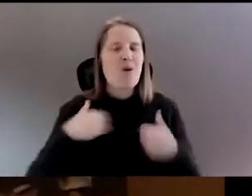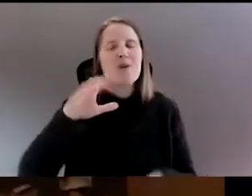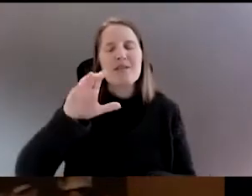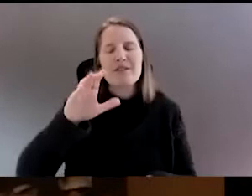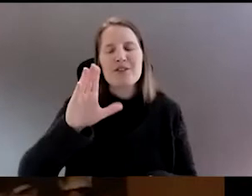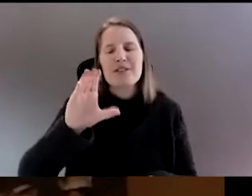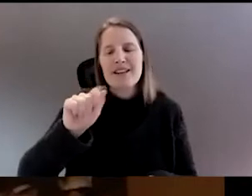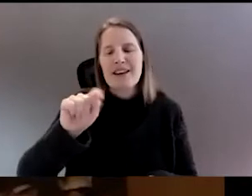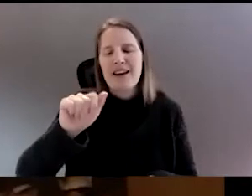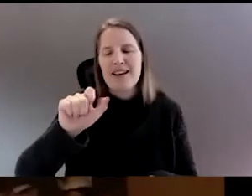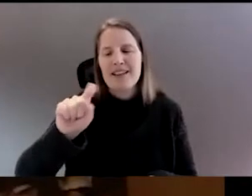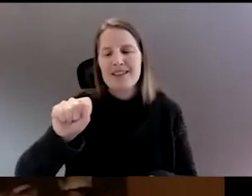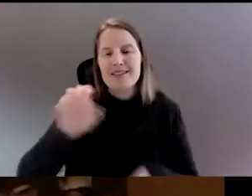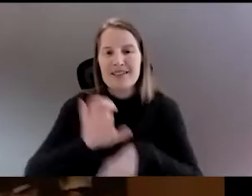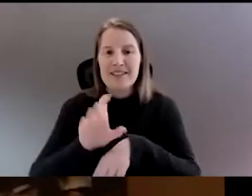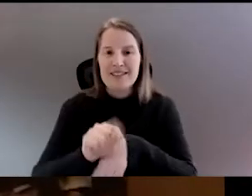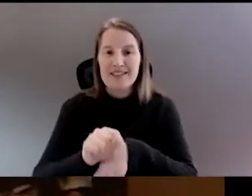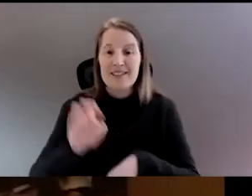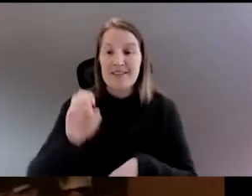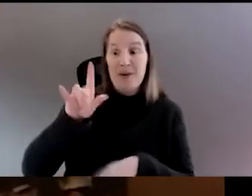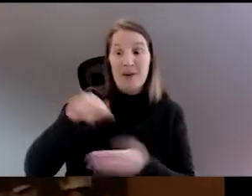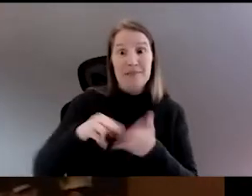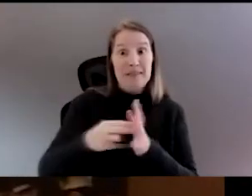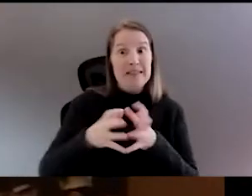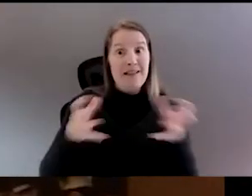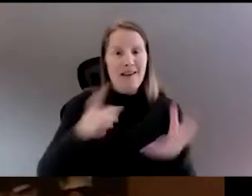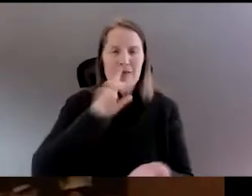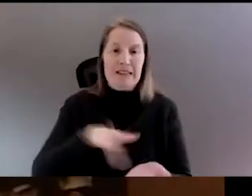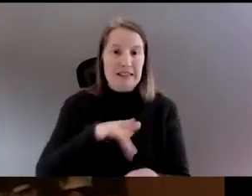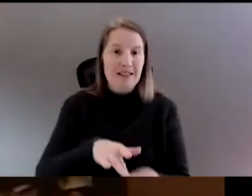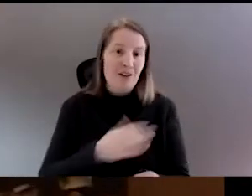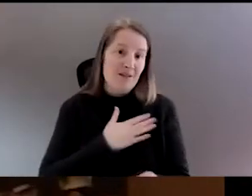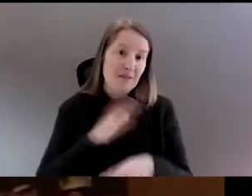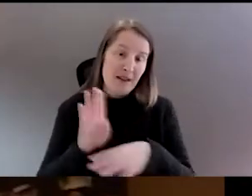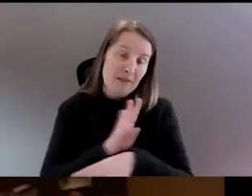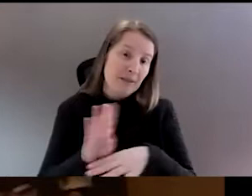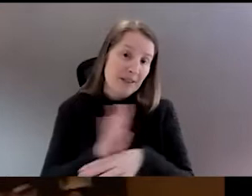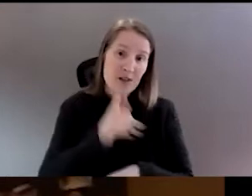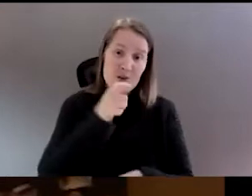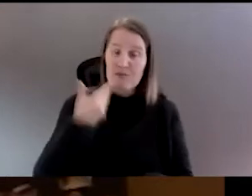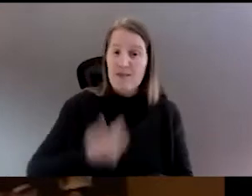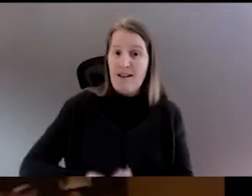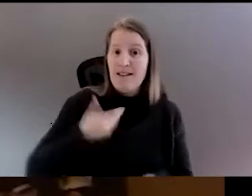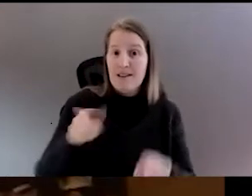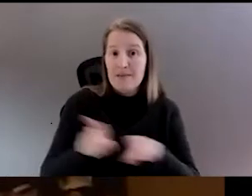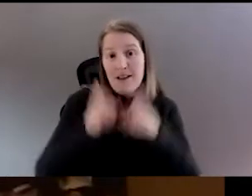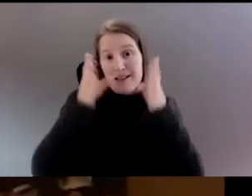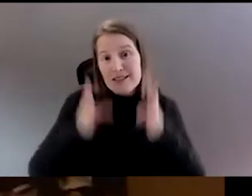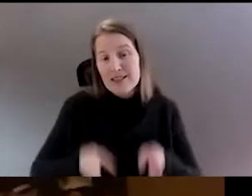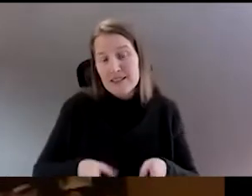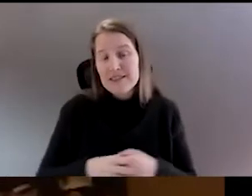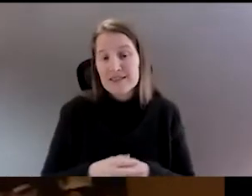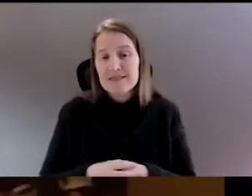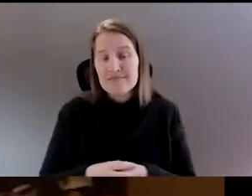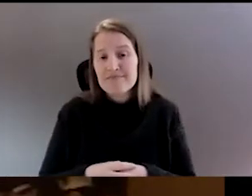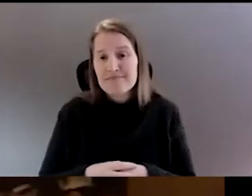lot because it is the center of my business and who it is that I am as a person. So for me, equity